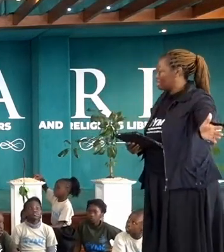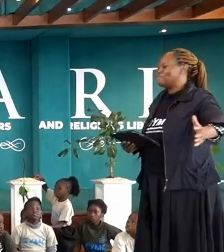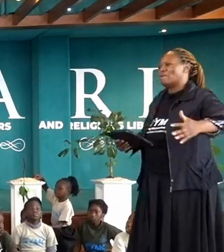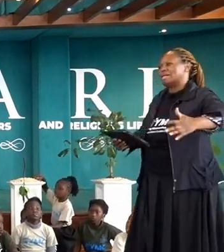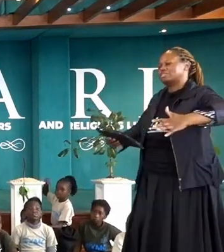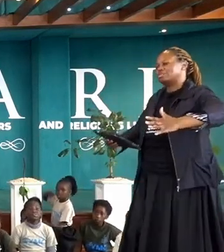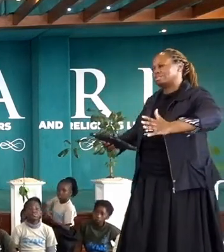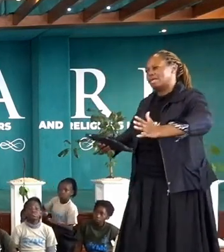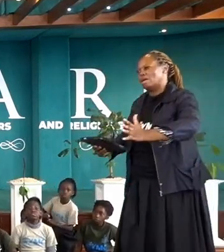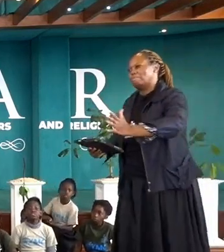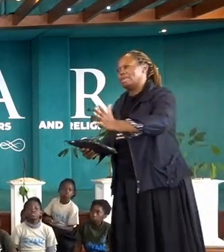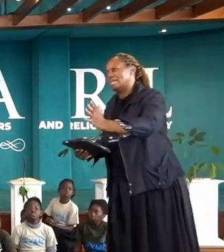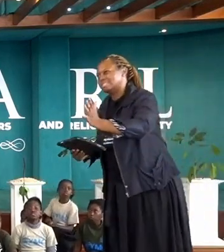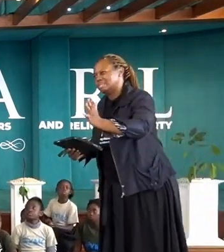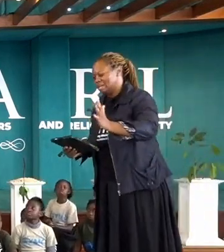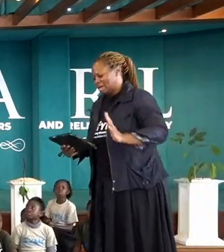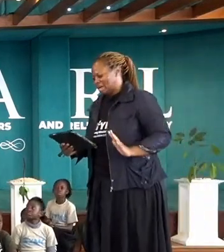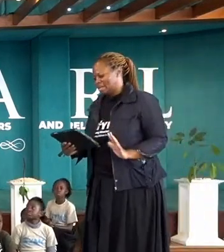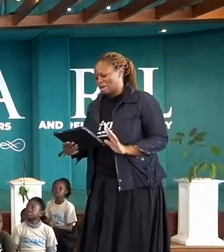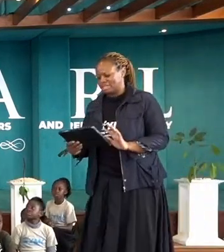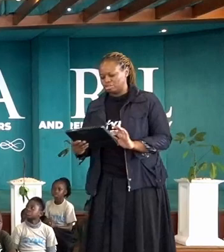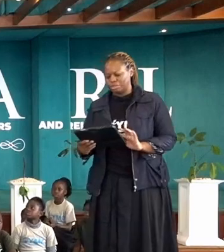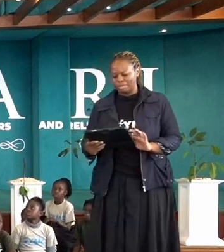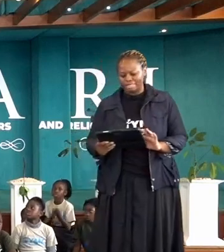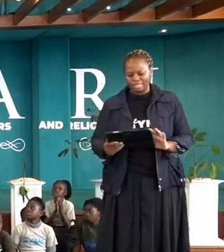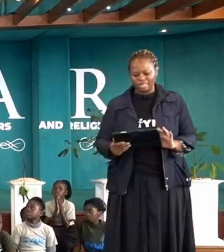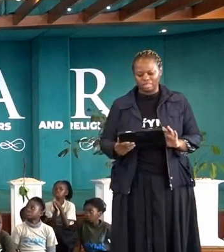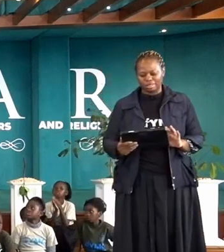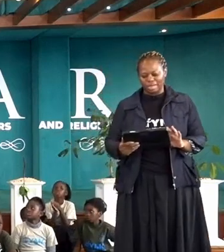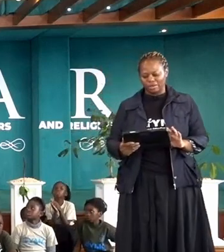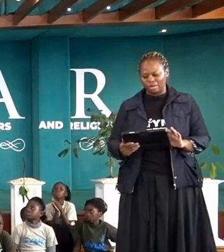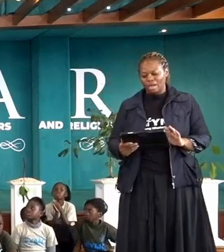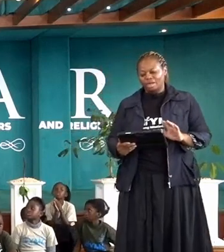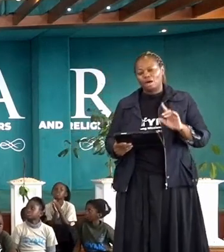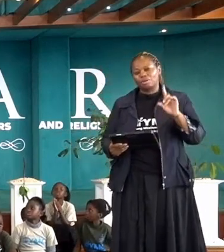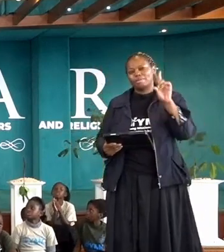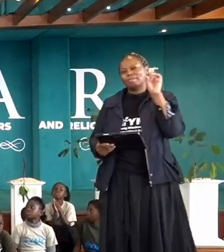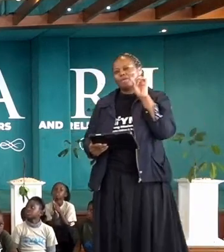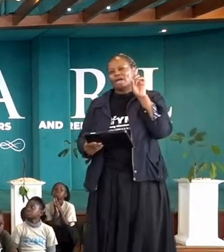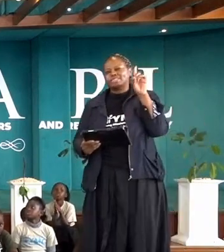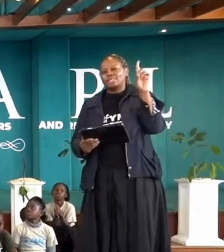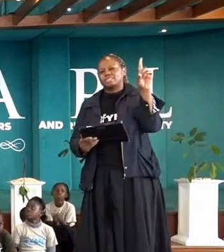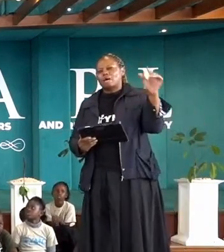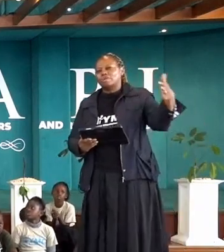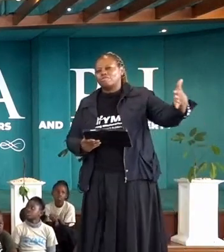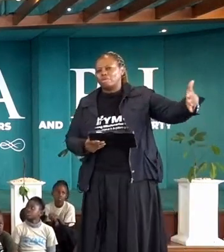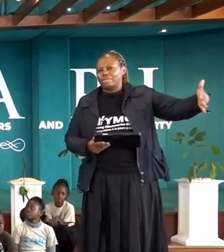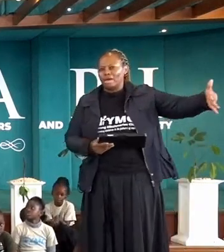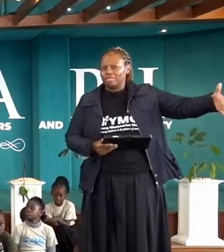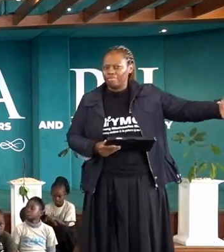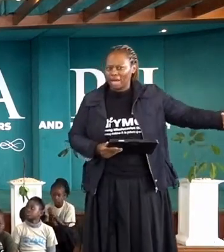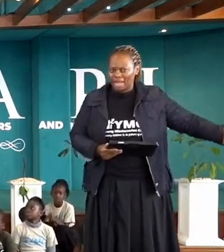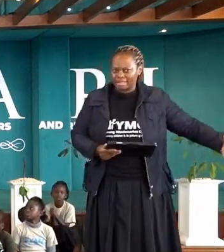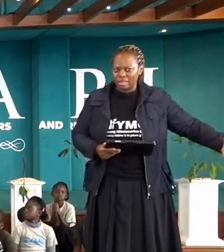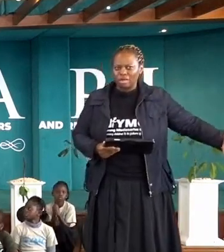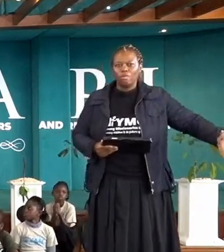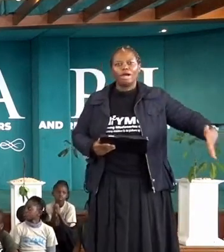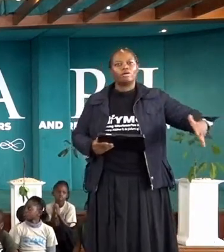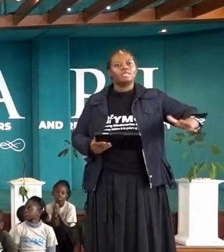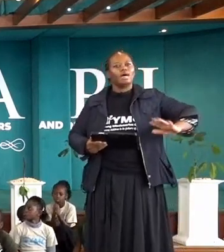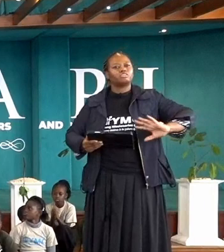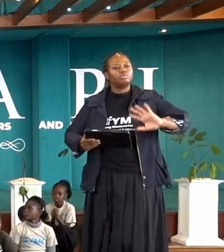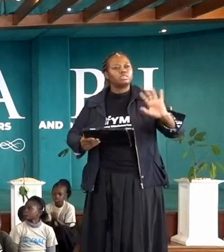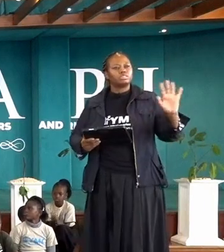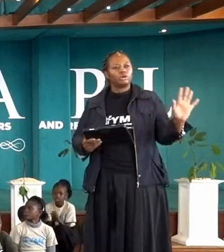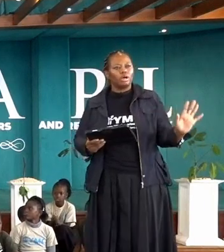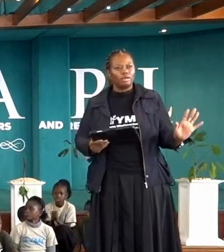the world. Then they wanted to stay in one place, and they wanted to be united in rebellion. Now remember, we are just coming from the flood,